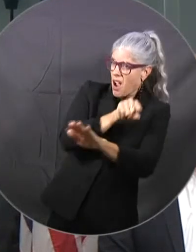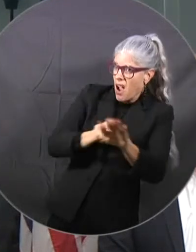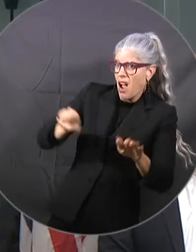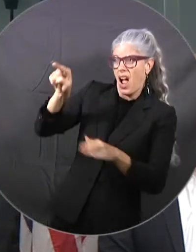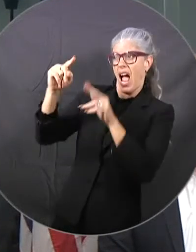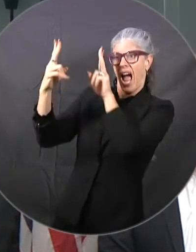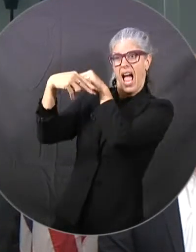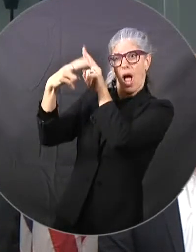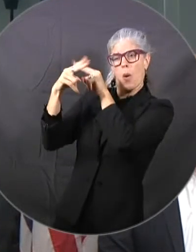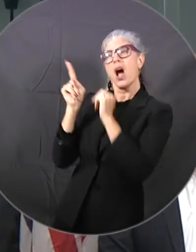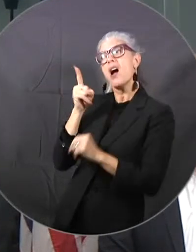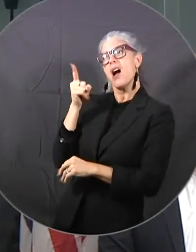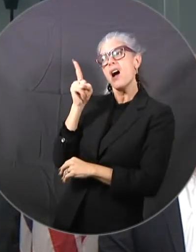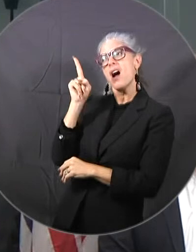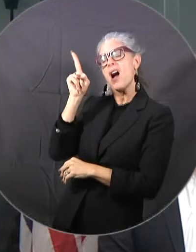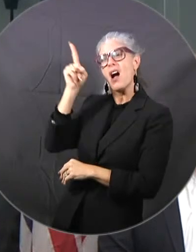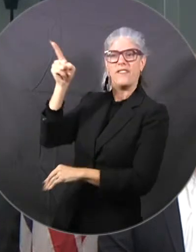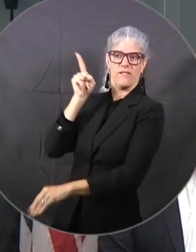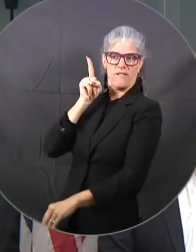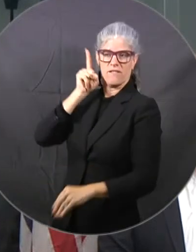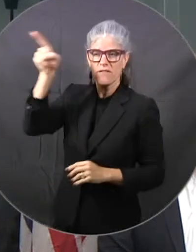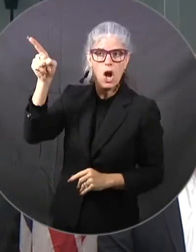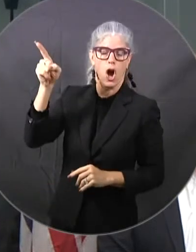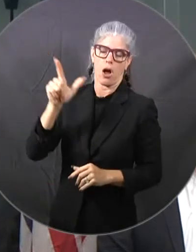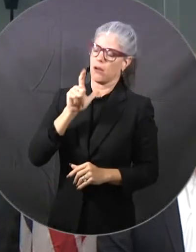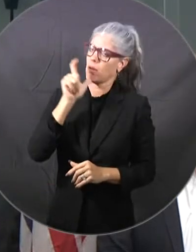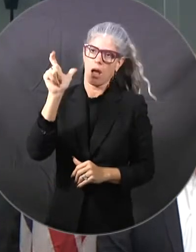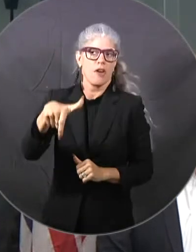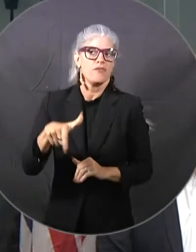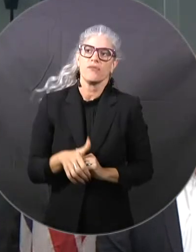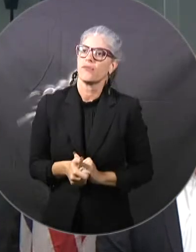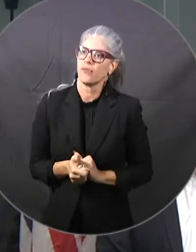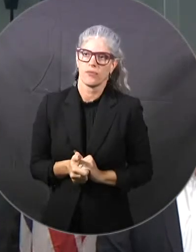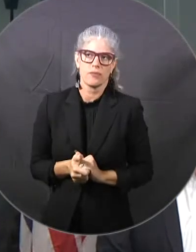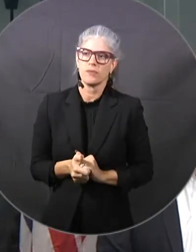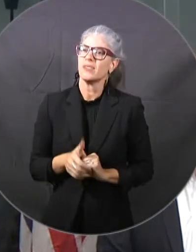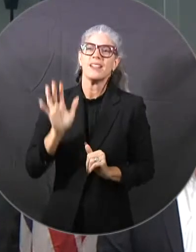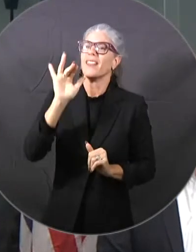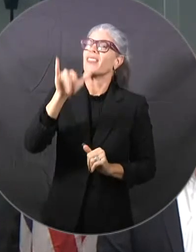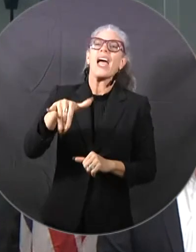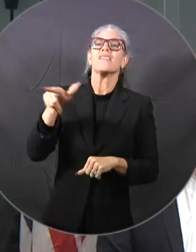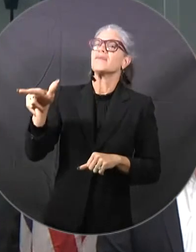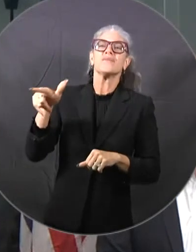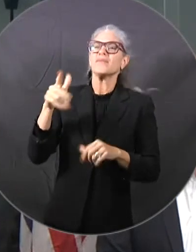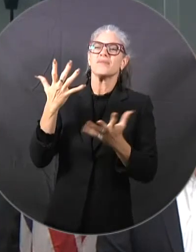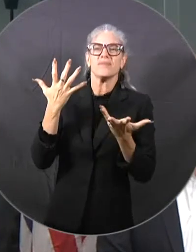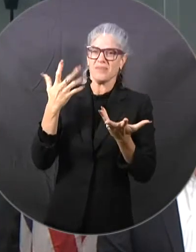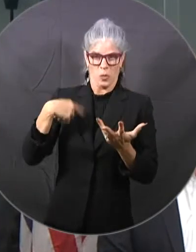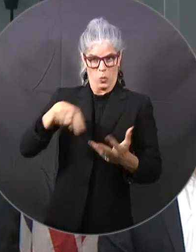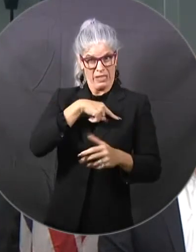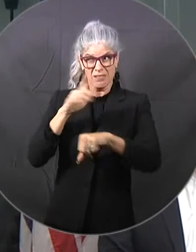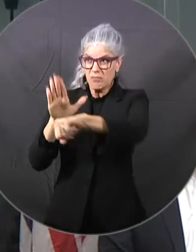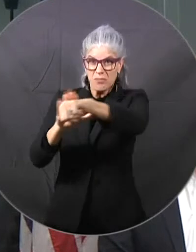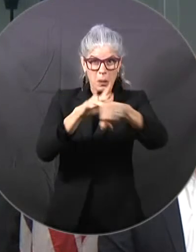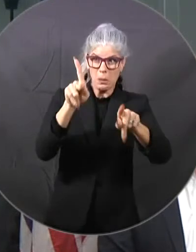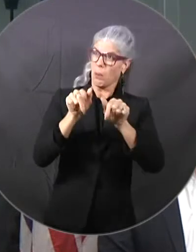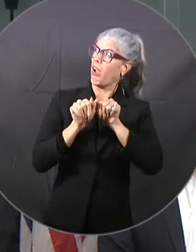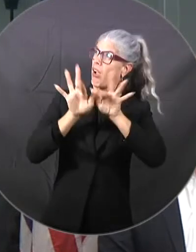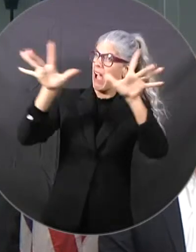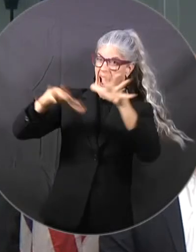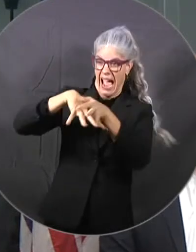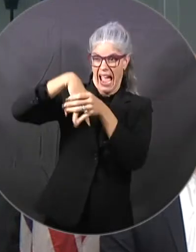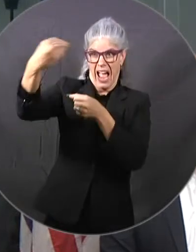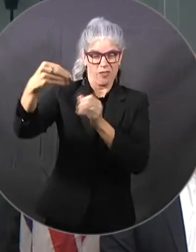out of any impacts of the storm. That's not advisable, and it's not necessary. Now, Visit Florida has activated the